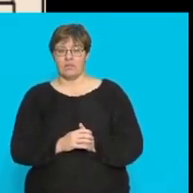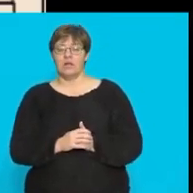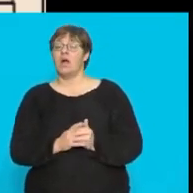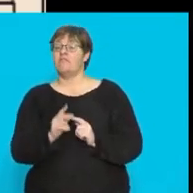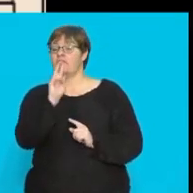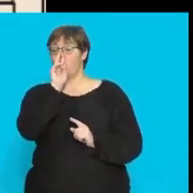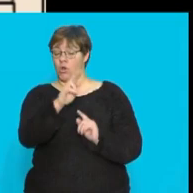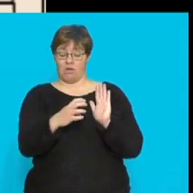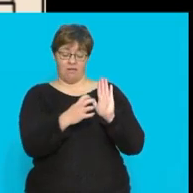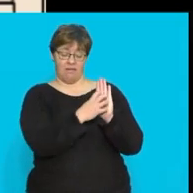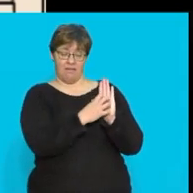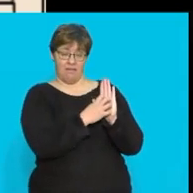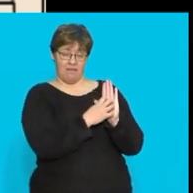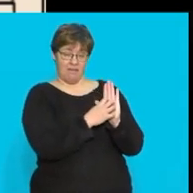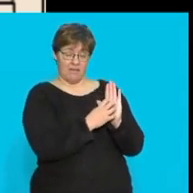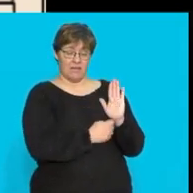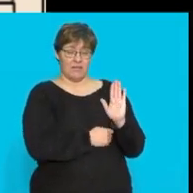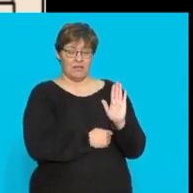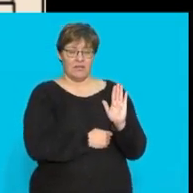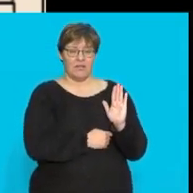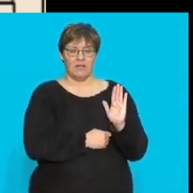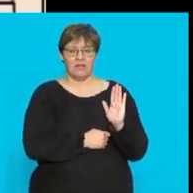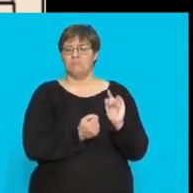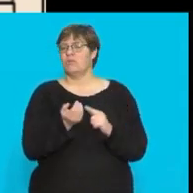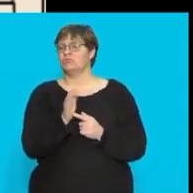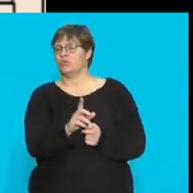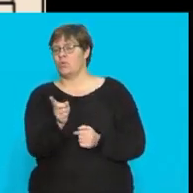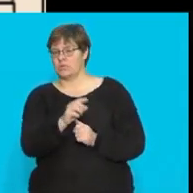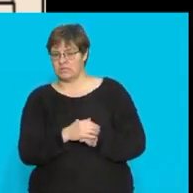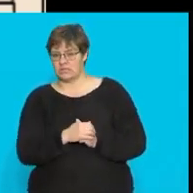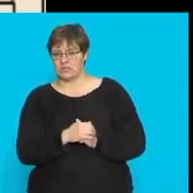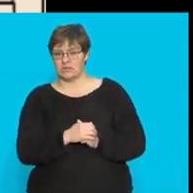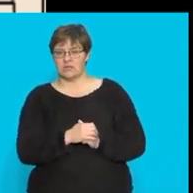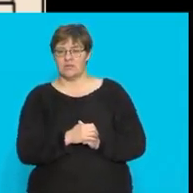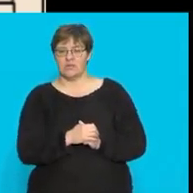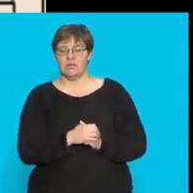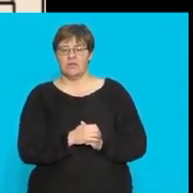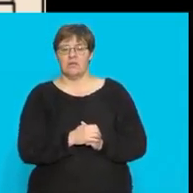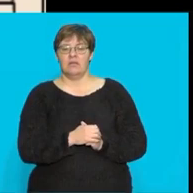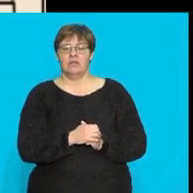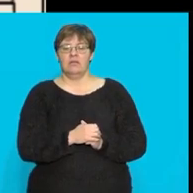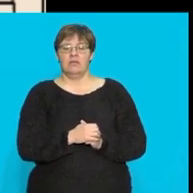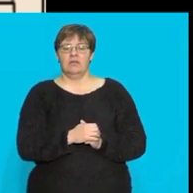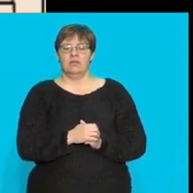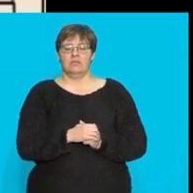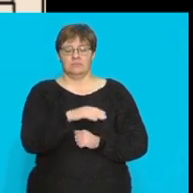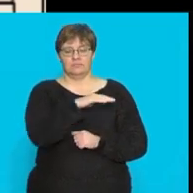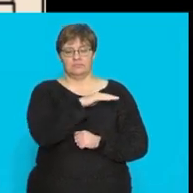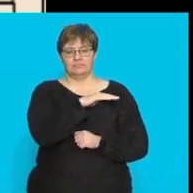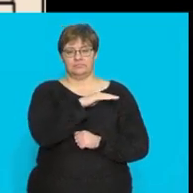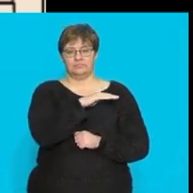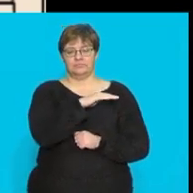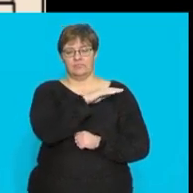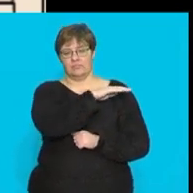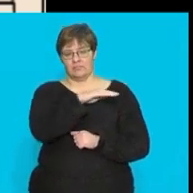if we have a look at the chart over here, right, what is it showing us? It's showing us on our x-axis the time,